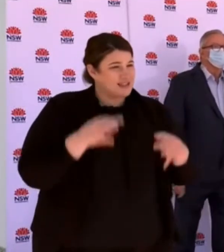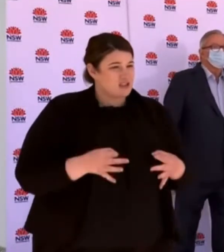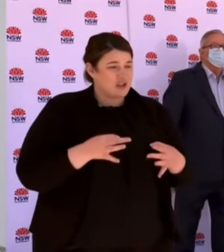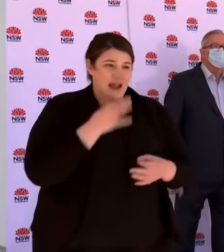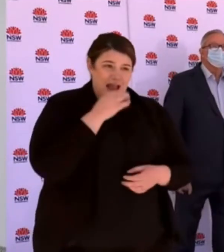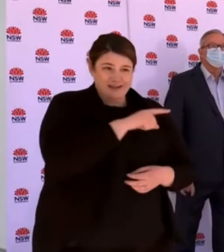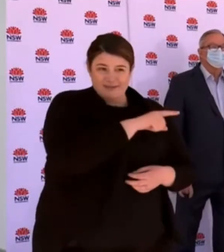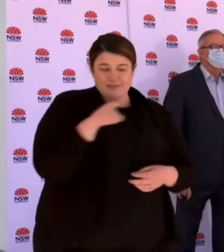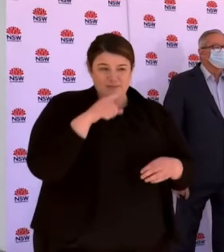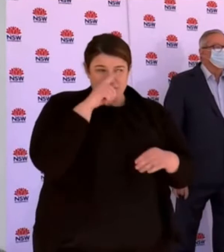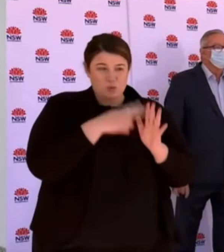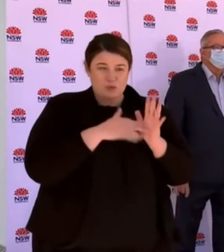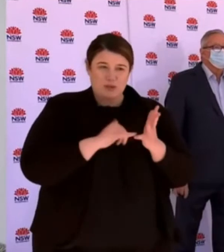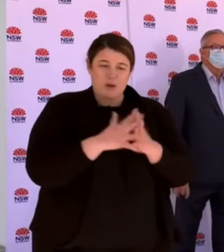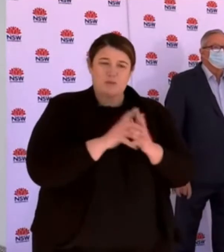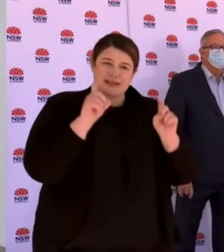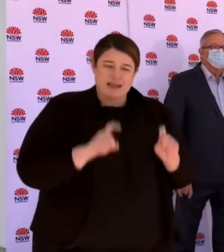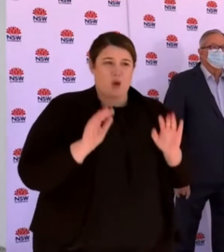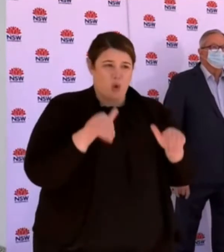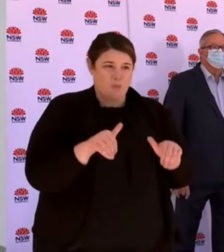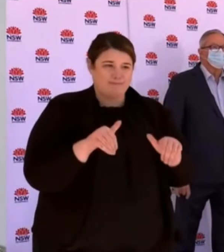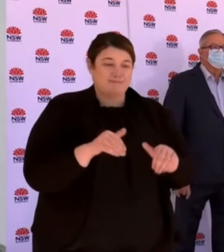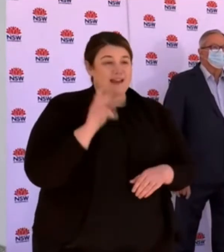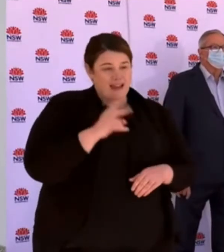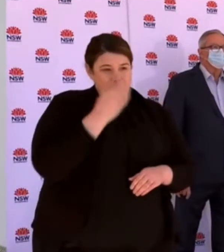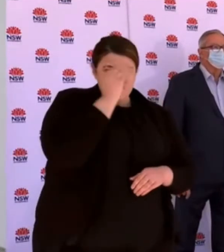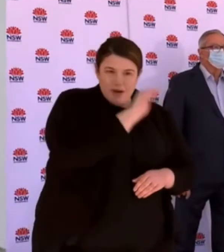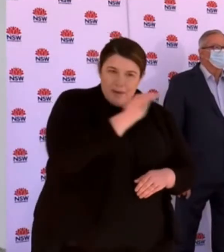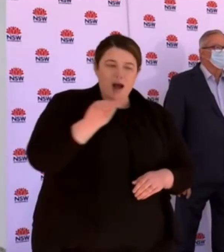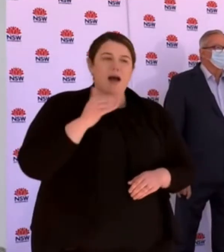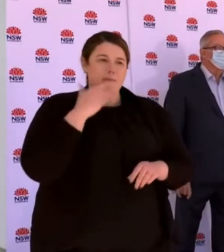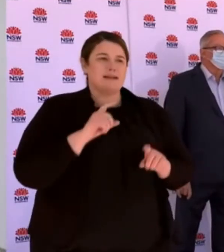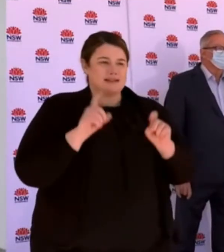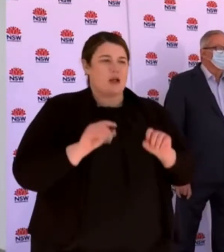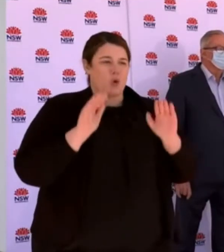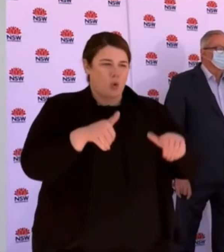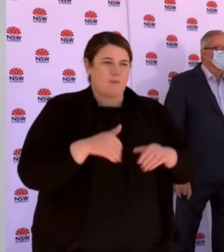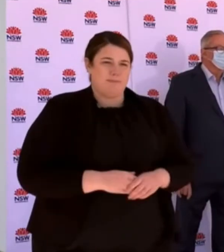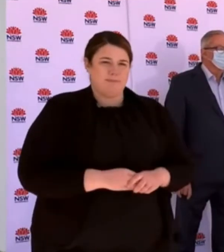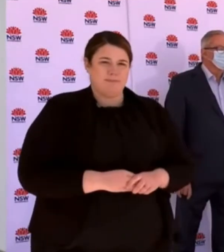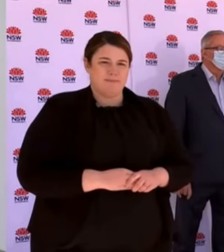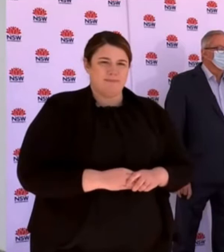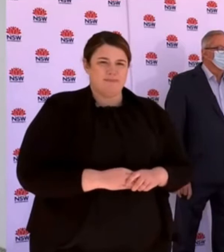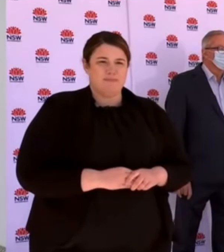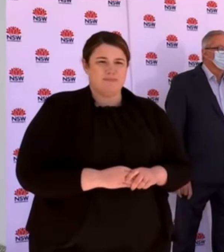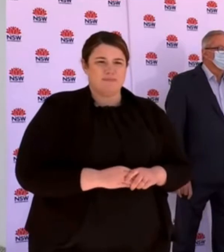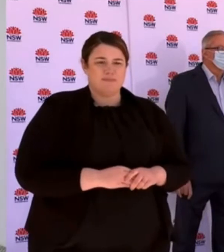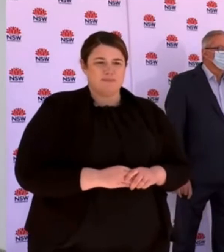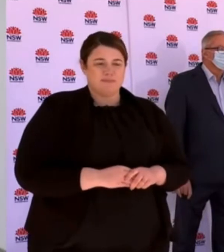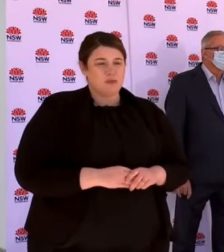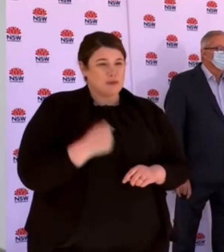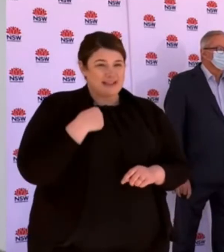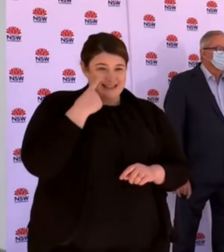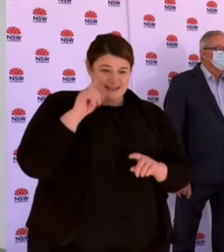in New South Wales to stay at home. And again, today we do that. Please, let's not give up now when we're doing well. The